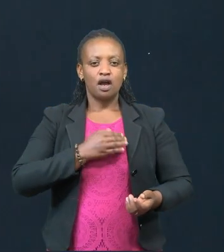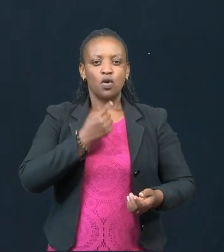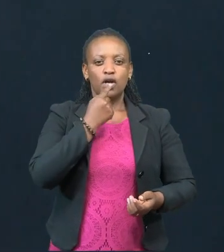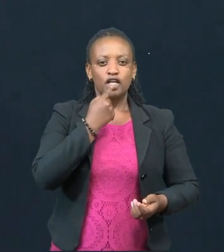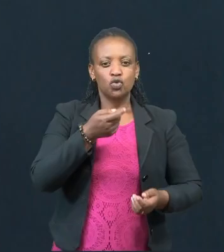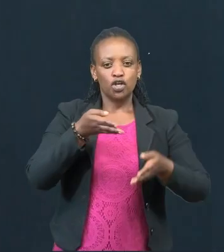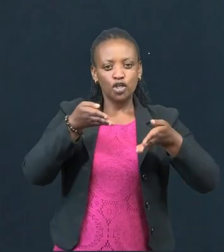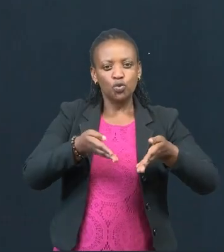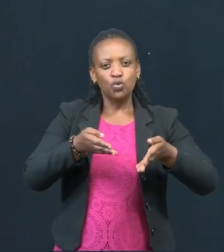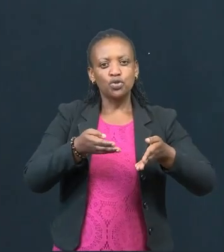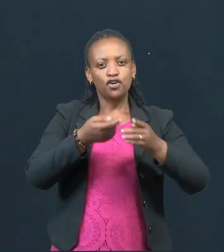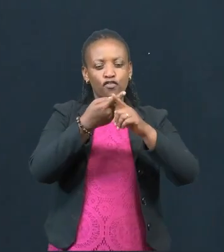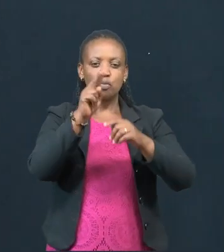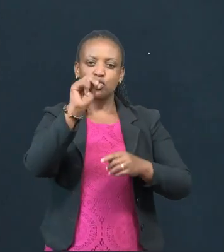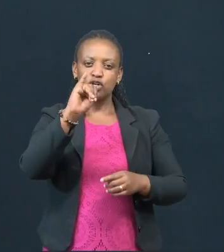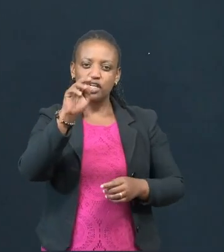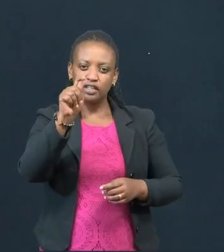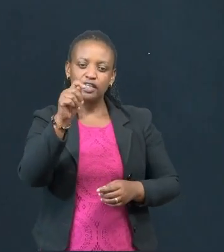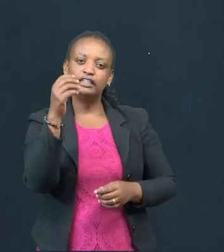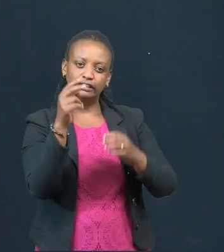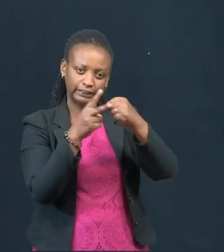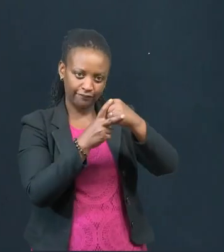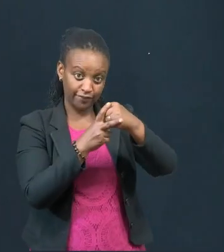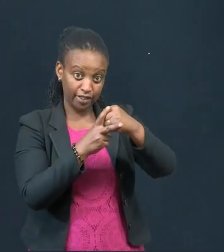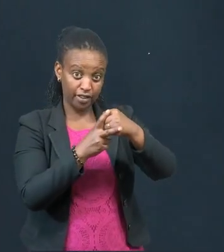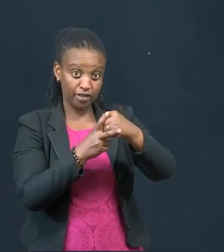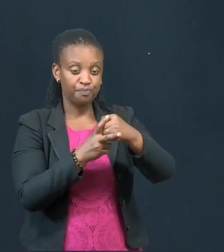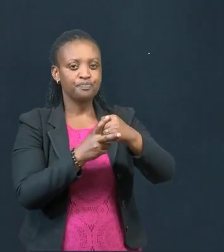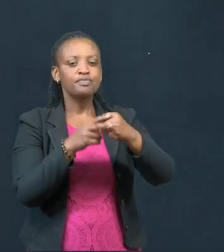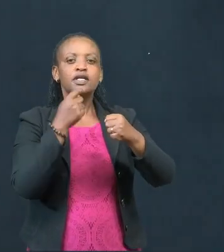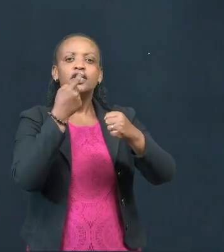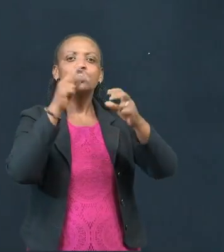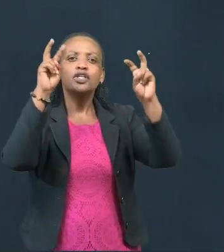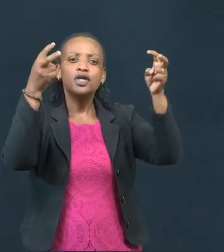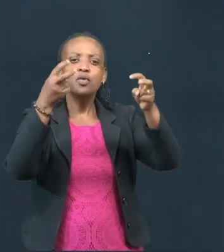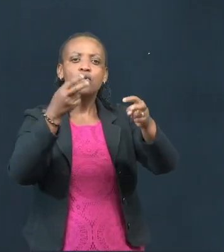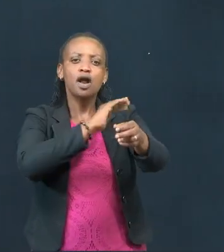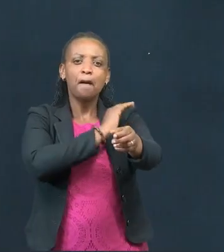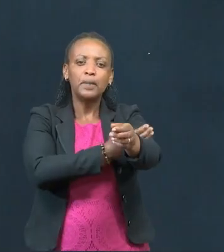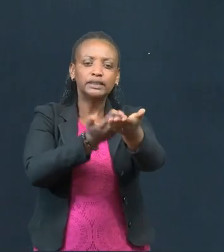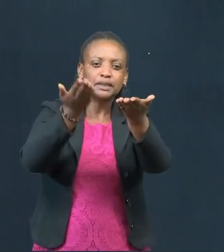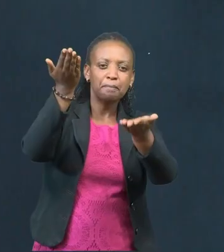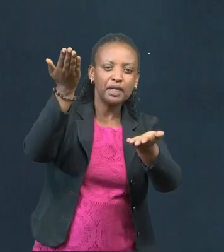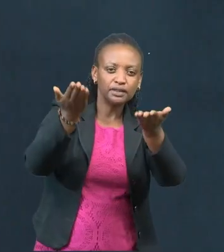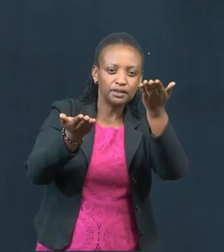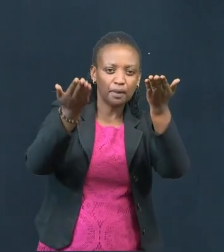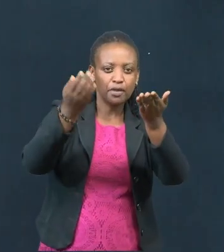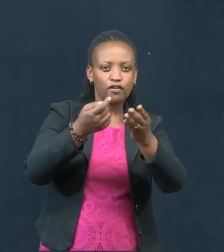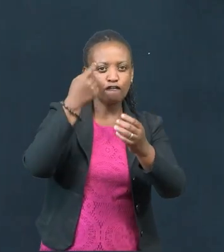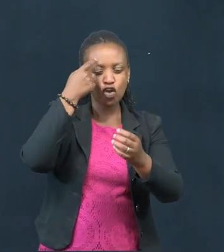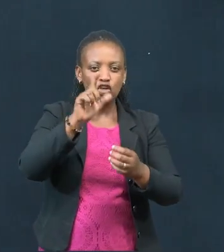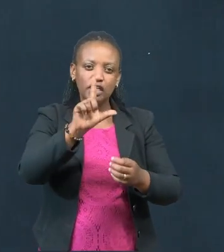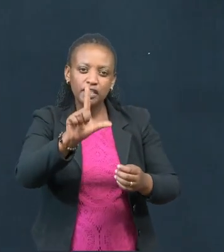Our lesson today is going to come from Unit 7, and the lesson title is Capacity